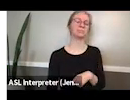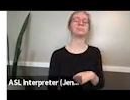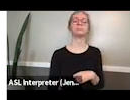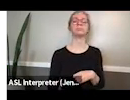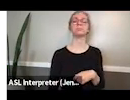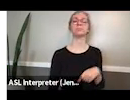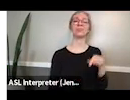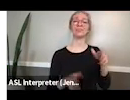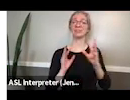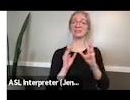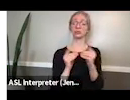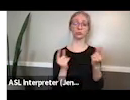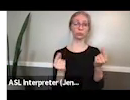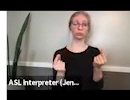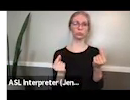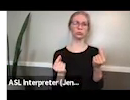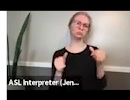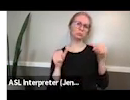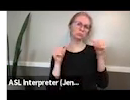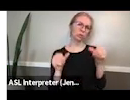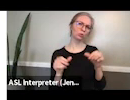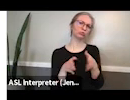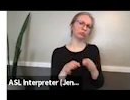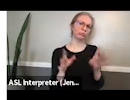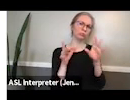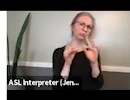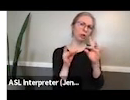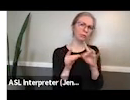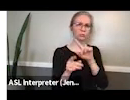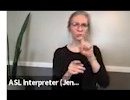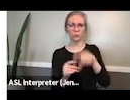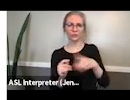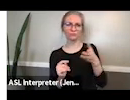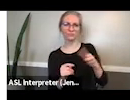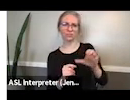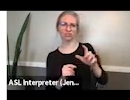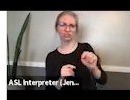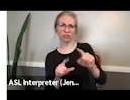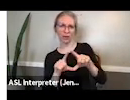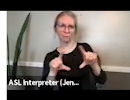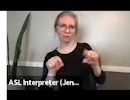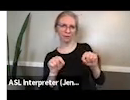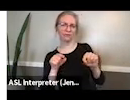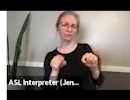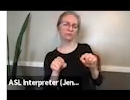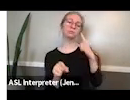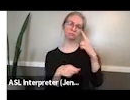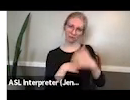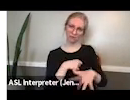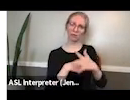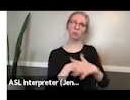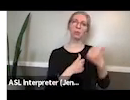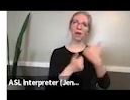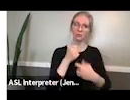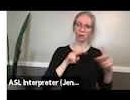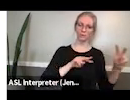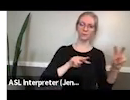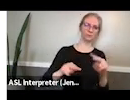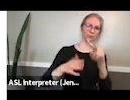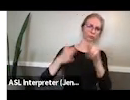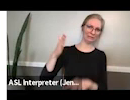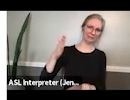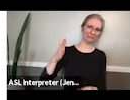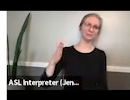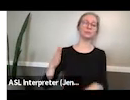do is post general comments and questions in the chat box, and that is available for everybody to view. It's going to